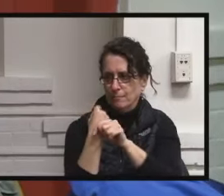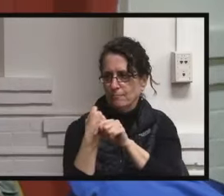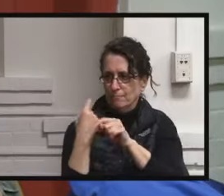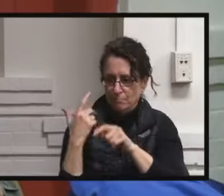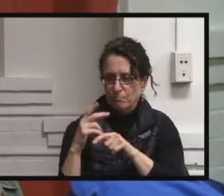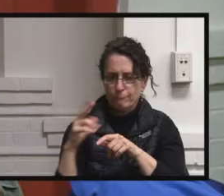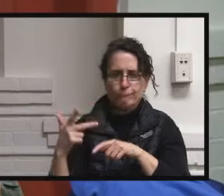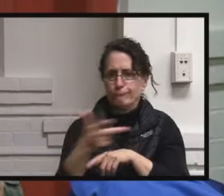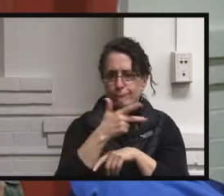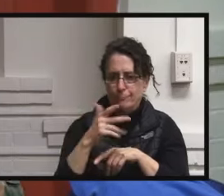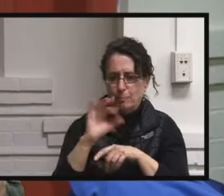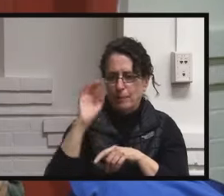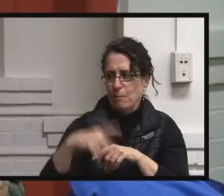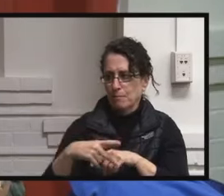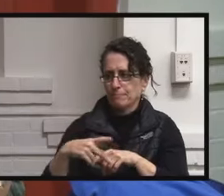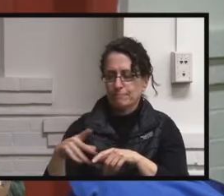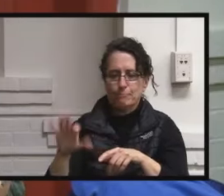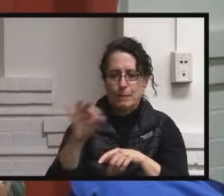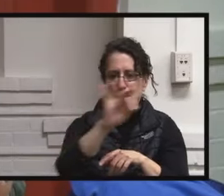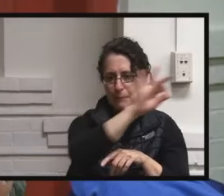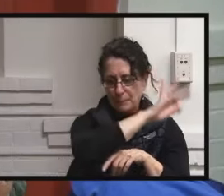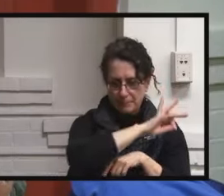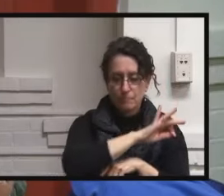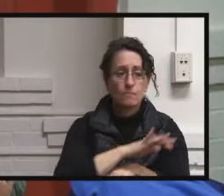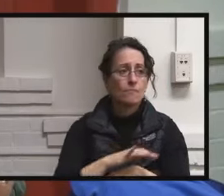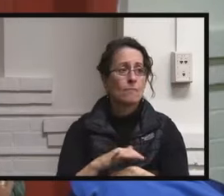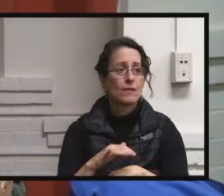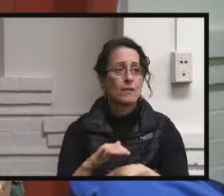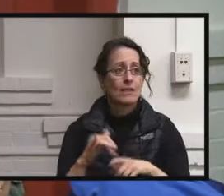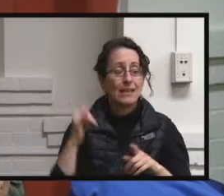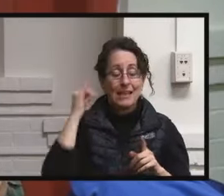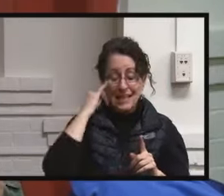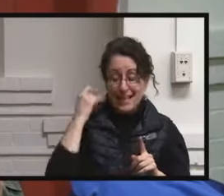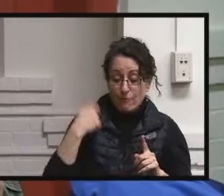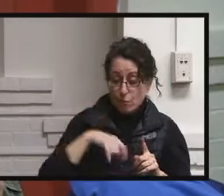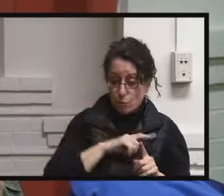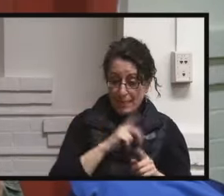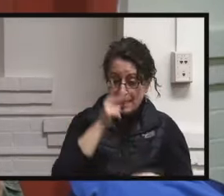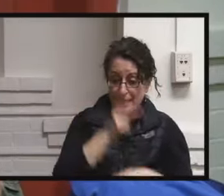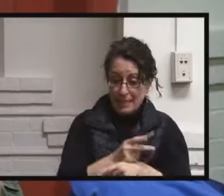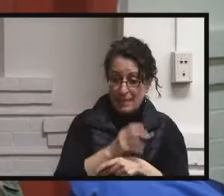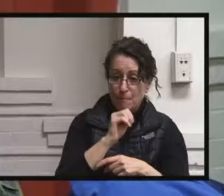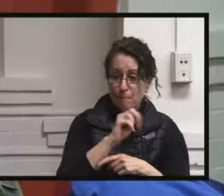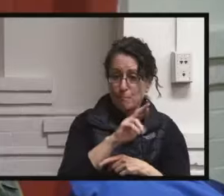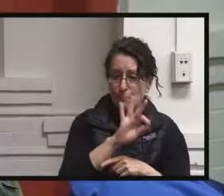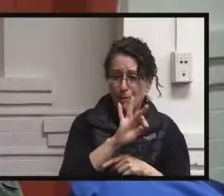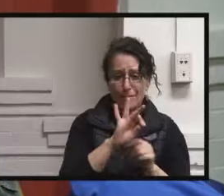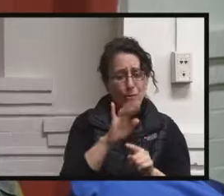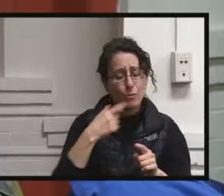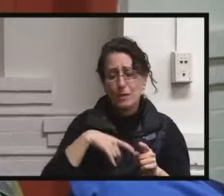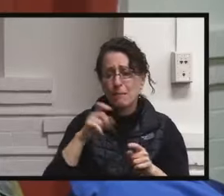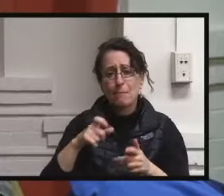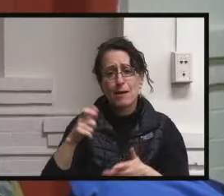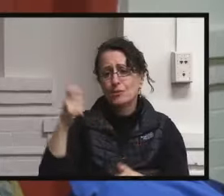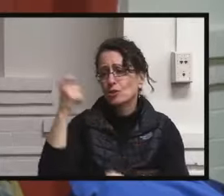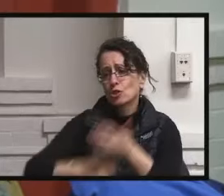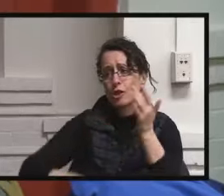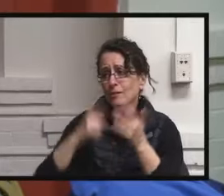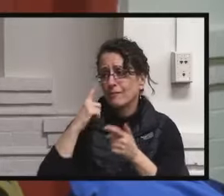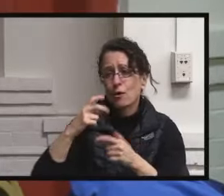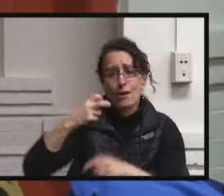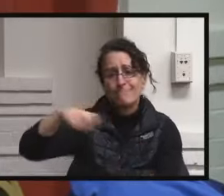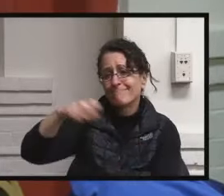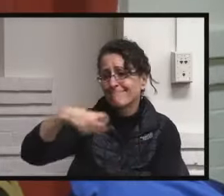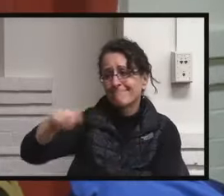to stick with the transportation because it's the transportation which supplies the materials for the MRF.